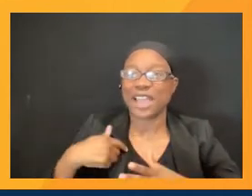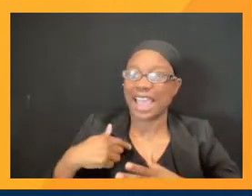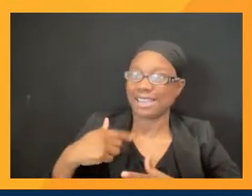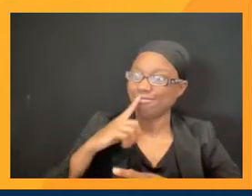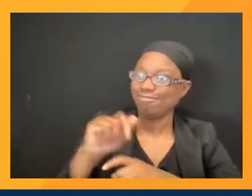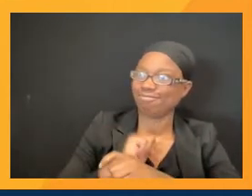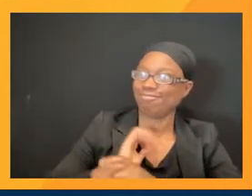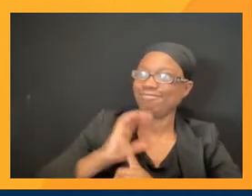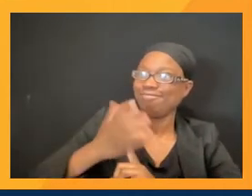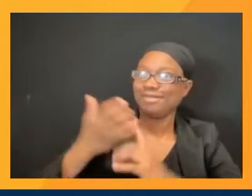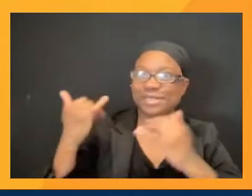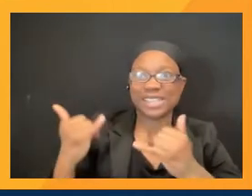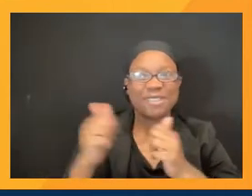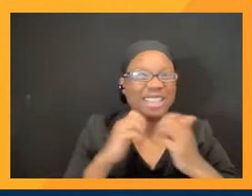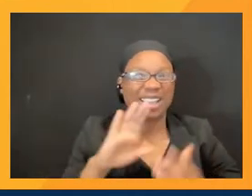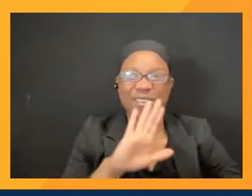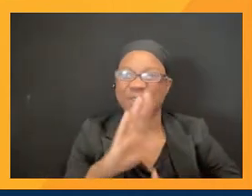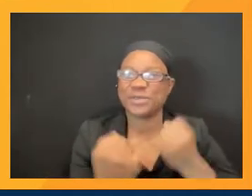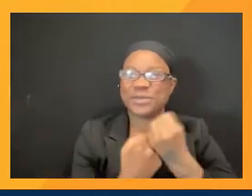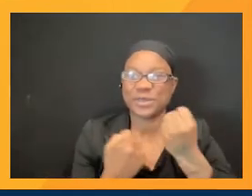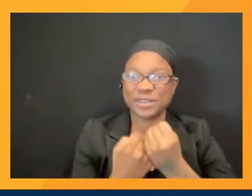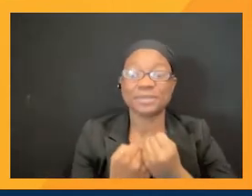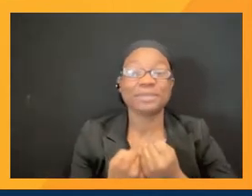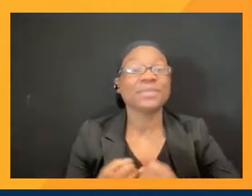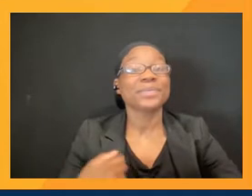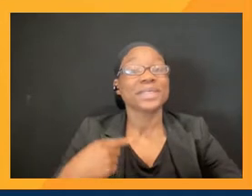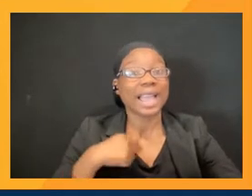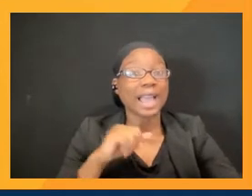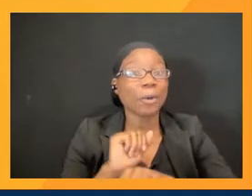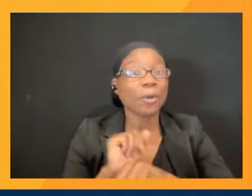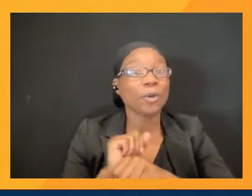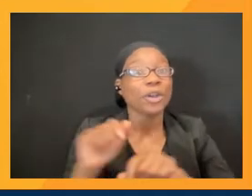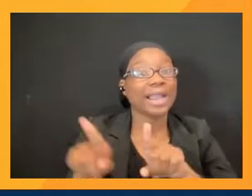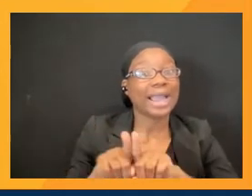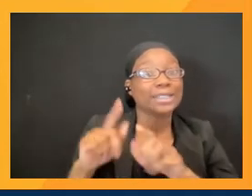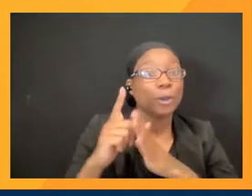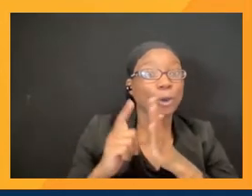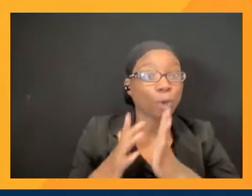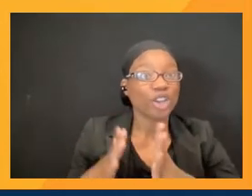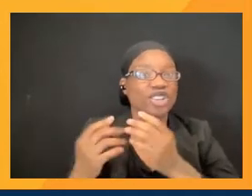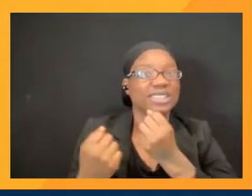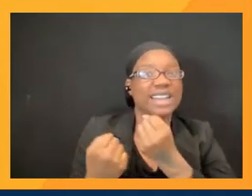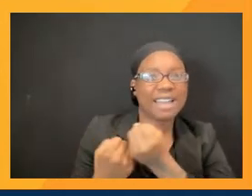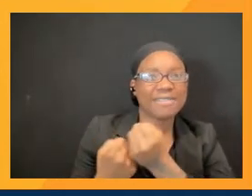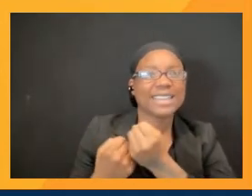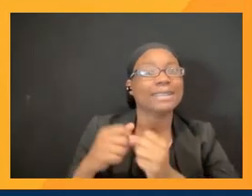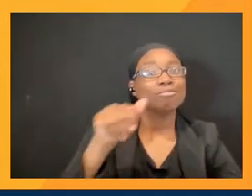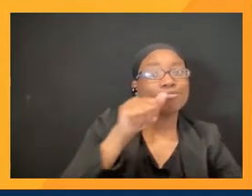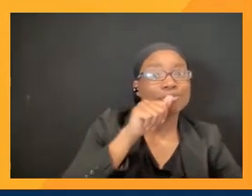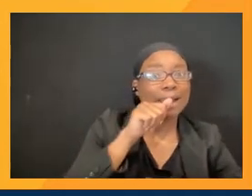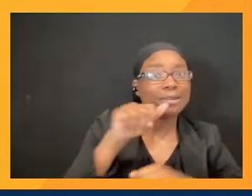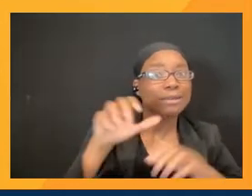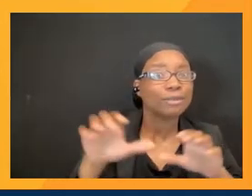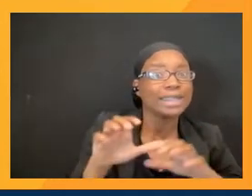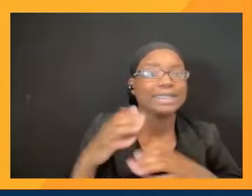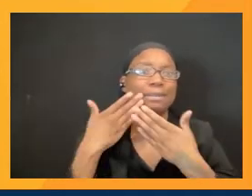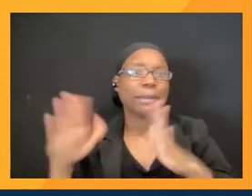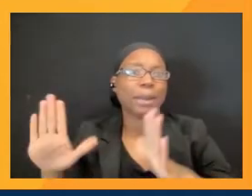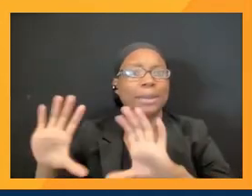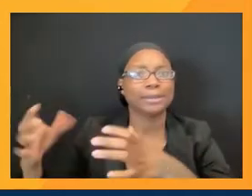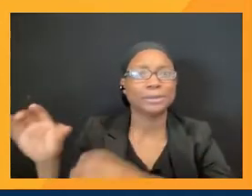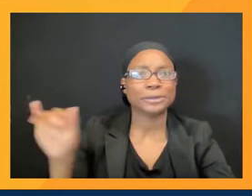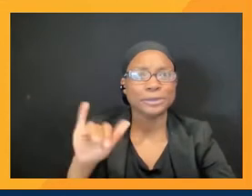getting to know some of these great people. First, please welcome our first panelist, Marissa Moret. She serves as the Director of